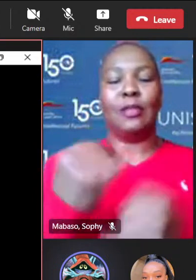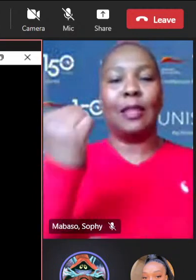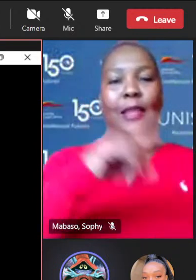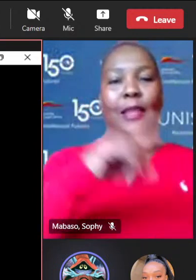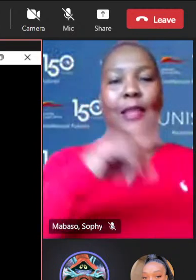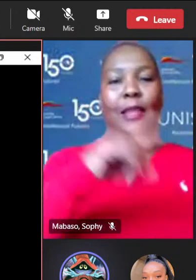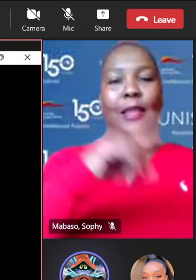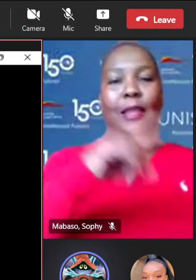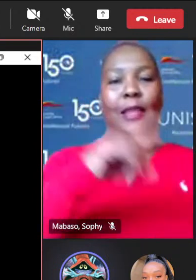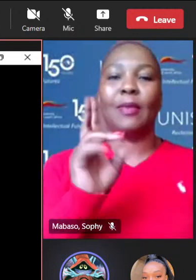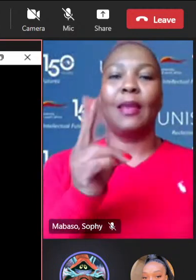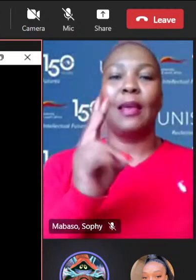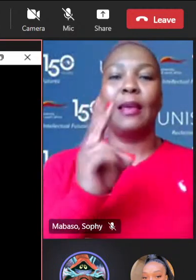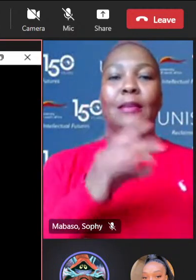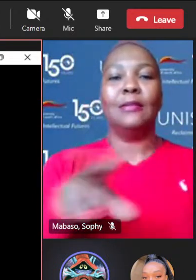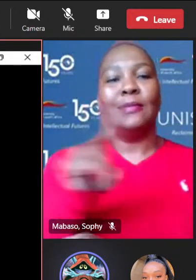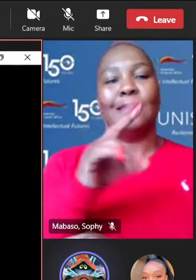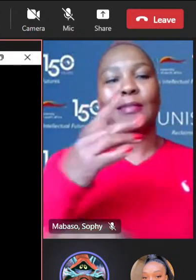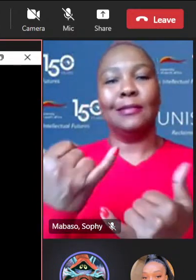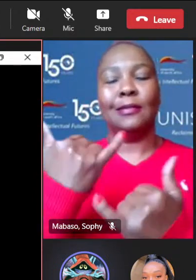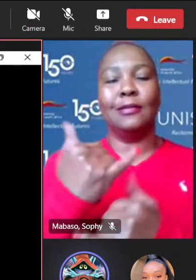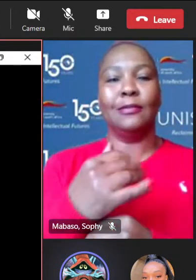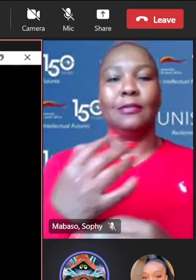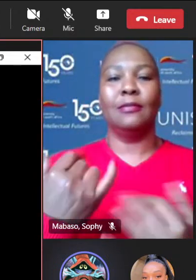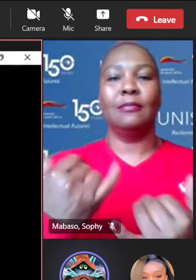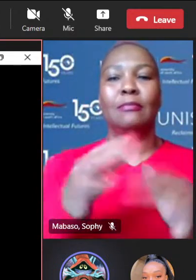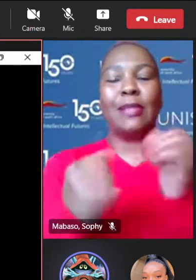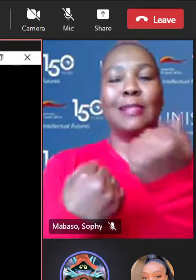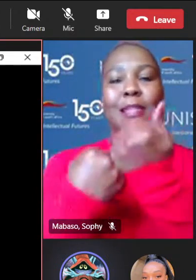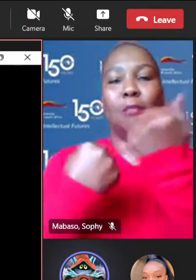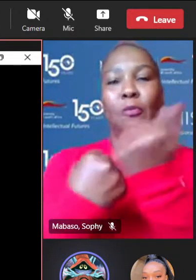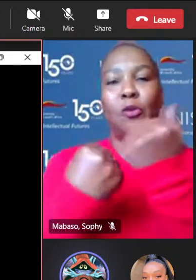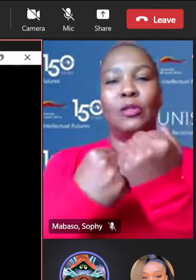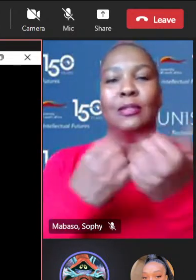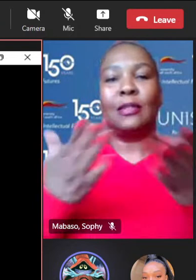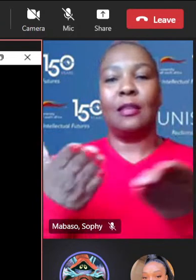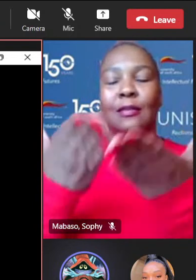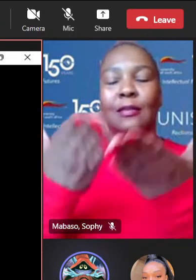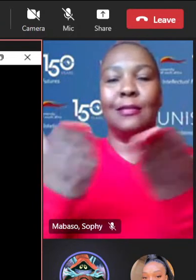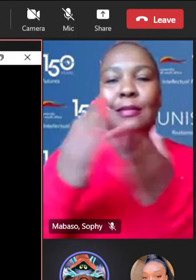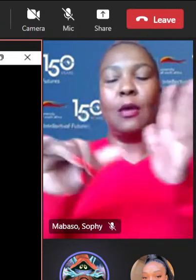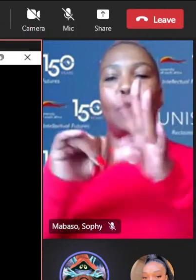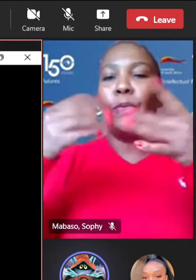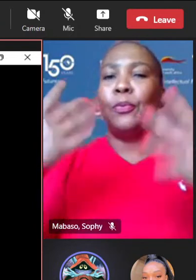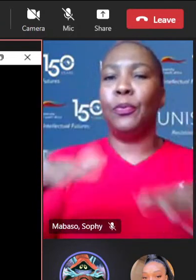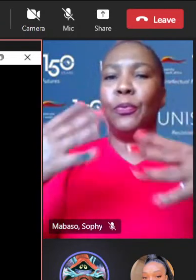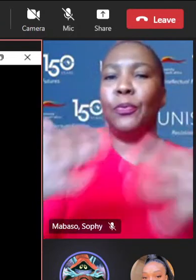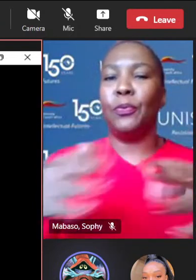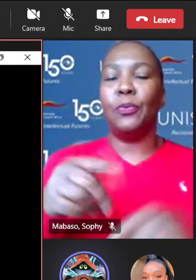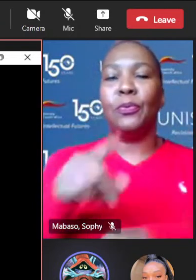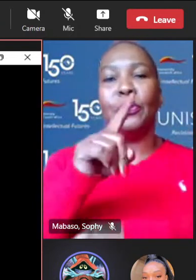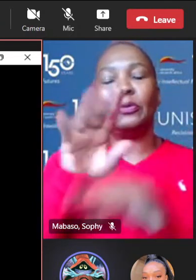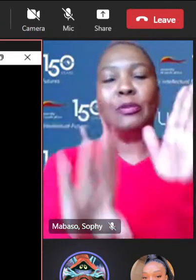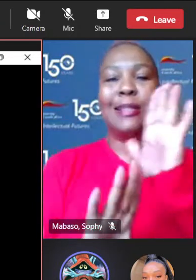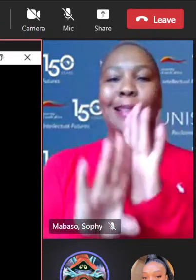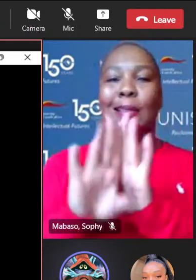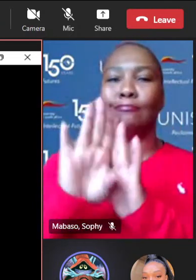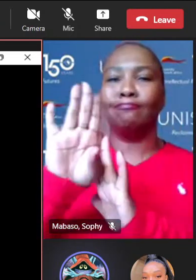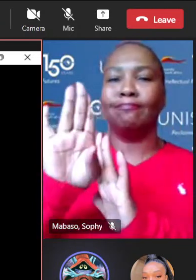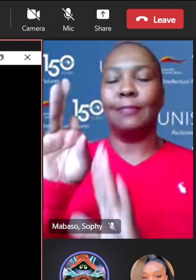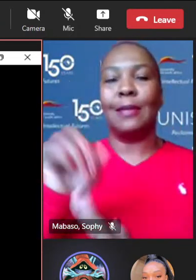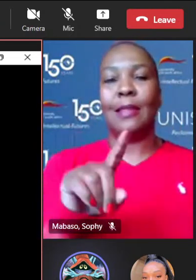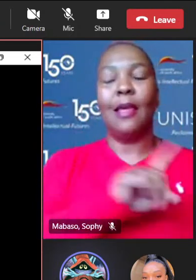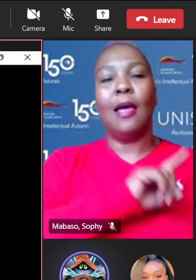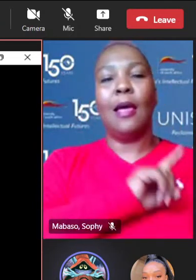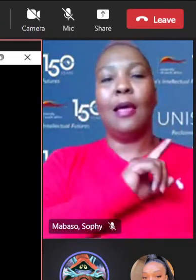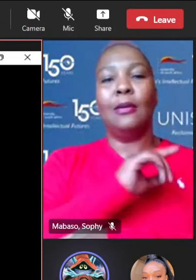you can see, but today we're really looking at support services. So this is critical for you and your success. And that's why we have got